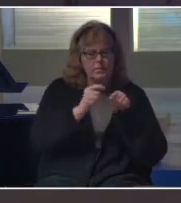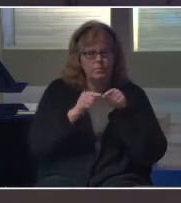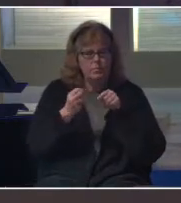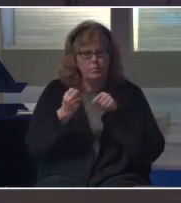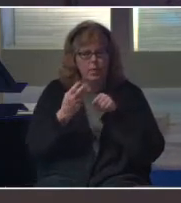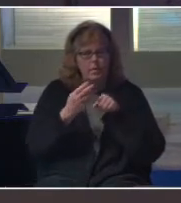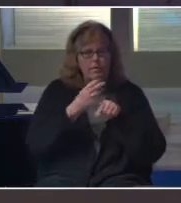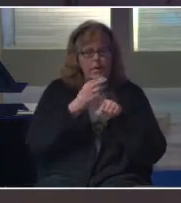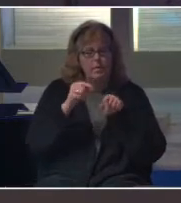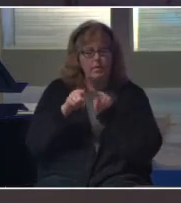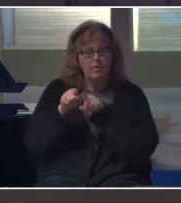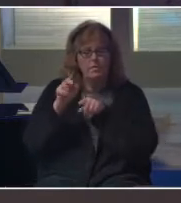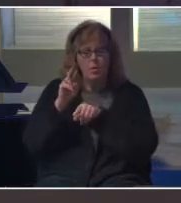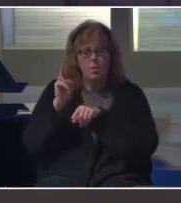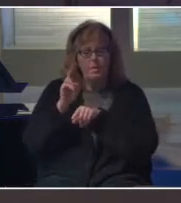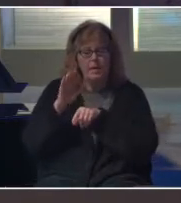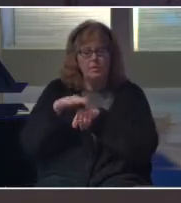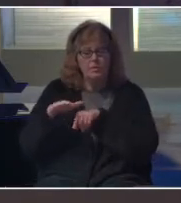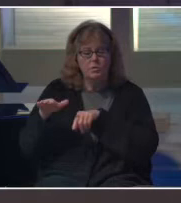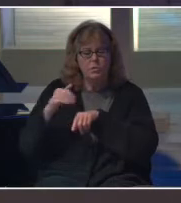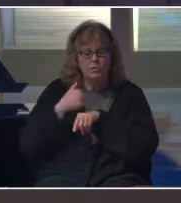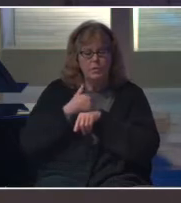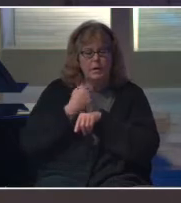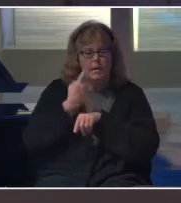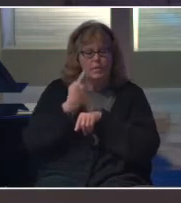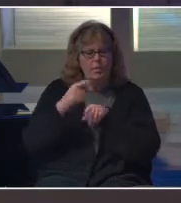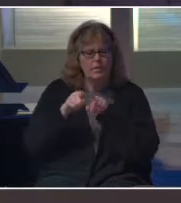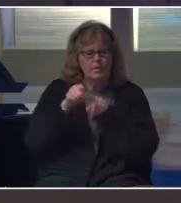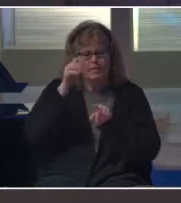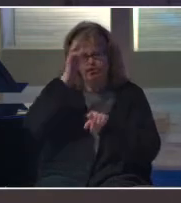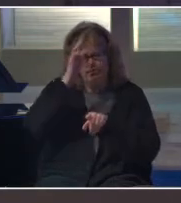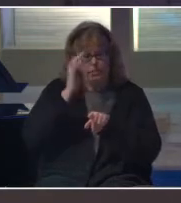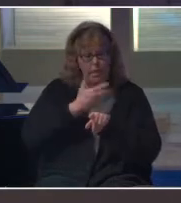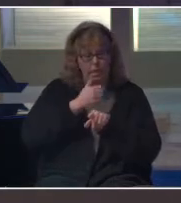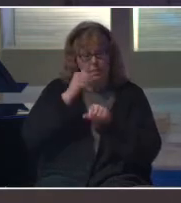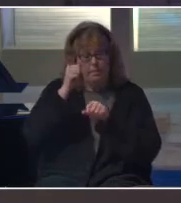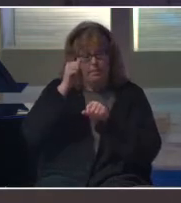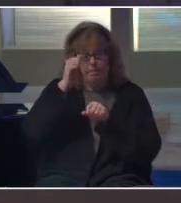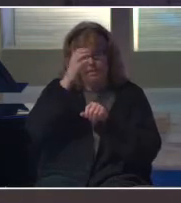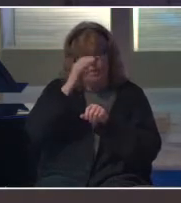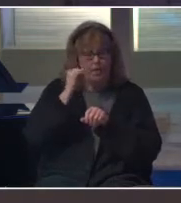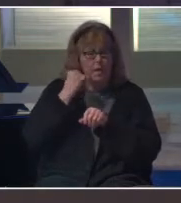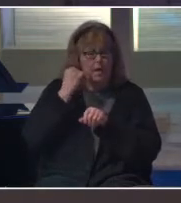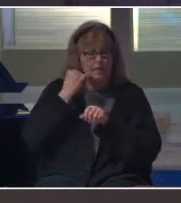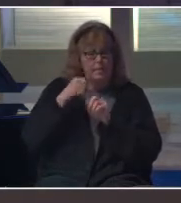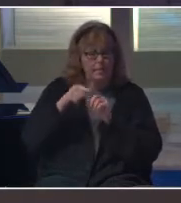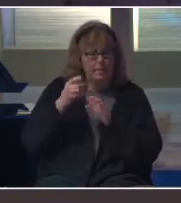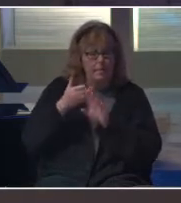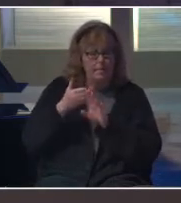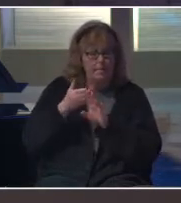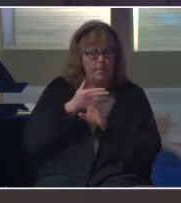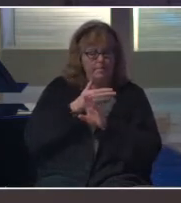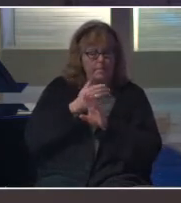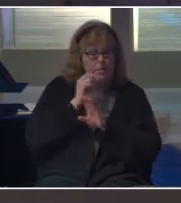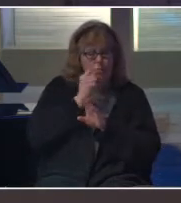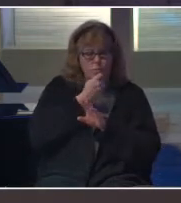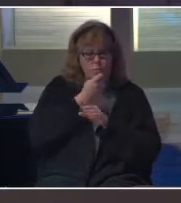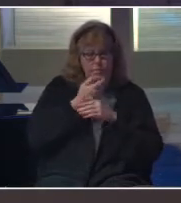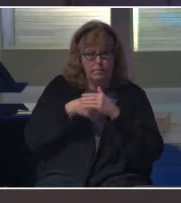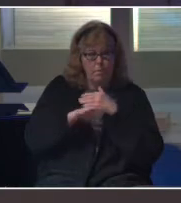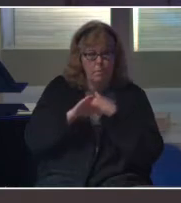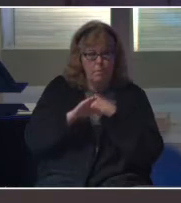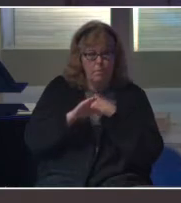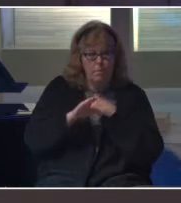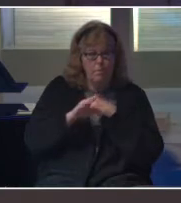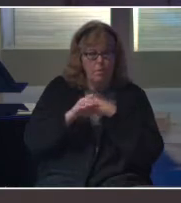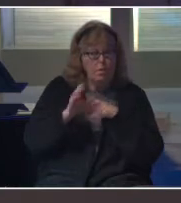Not only that, but Rebekah's children had one and the same father, our father Isaac. Yet before the twins were born